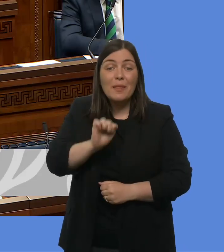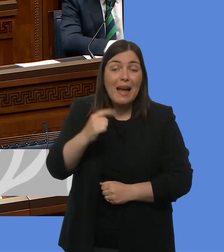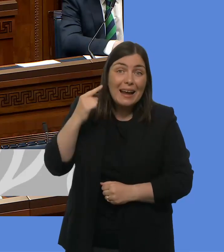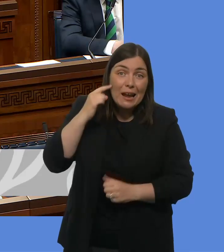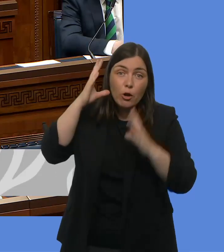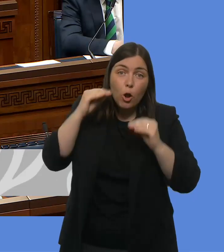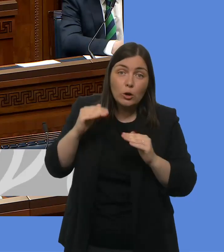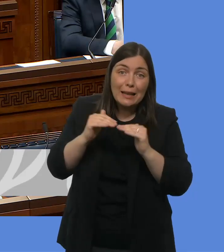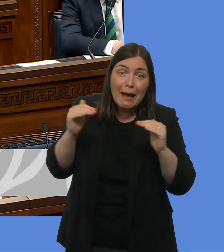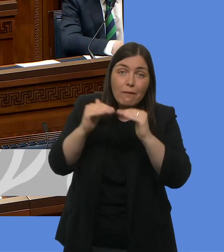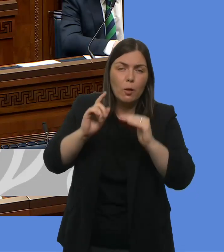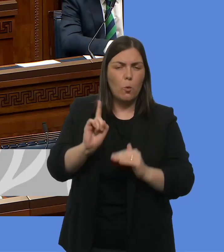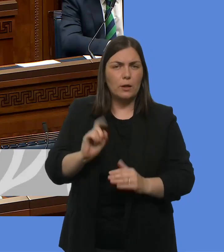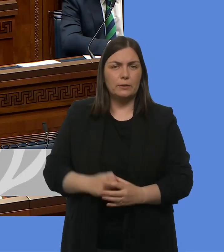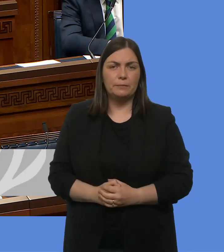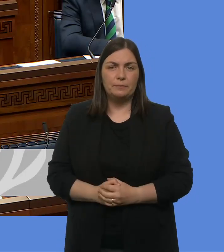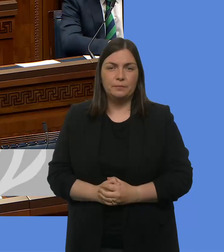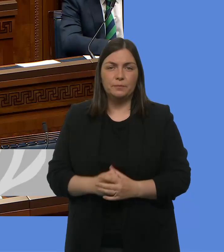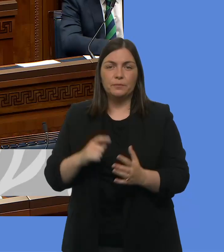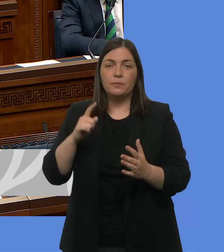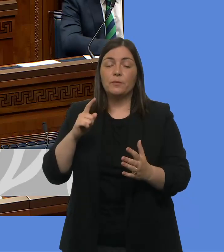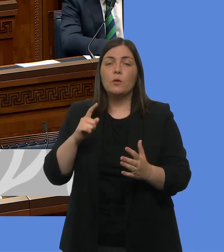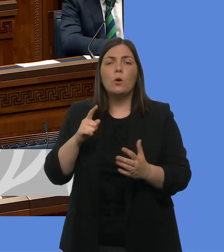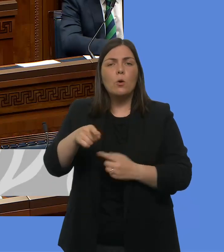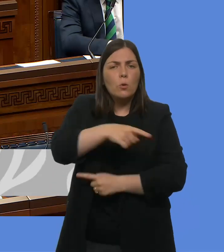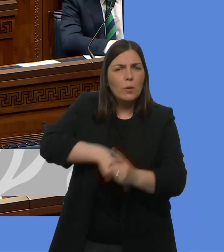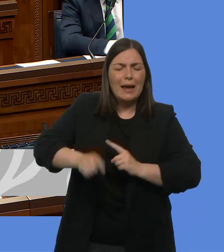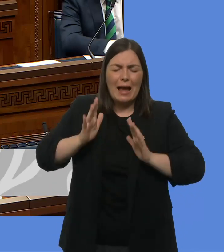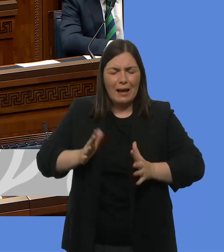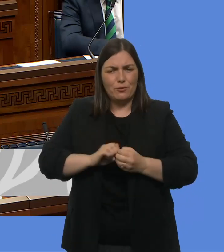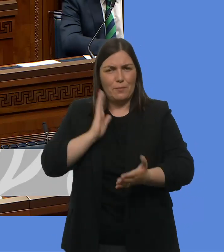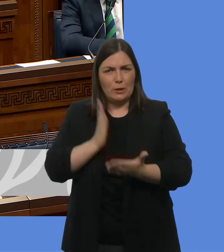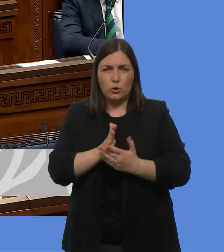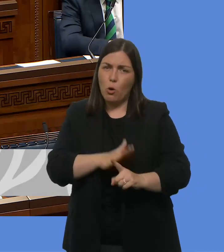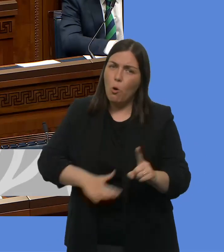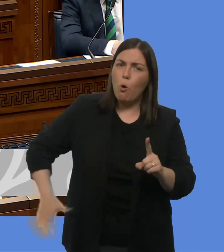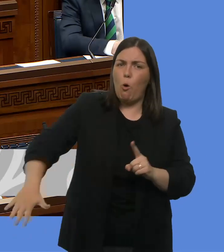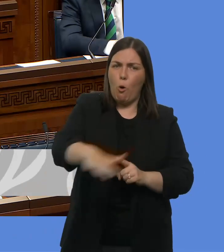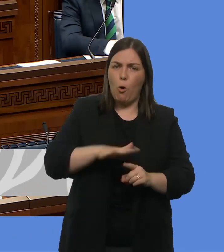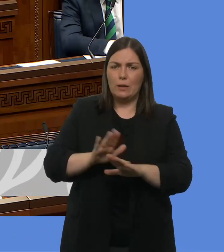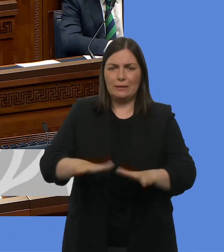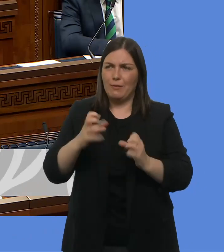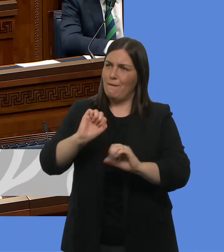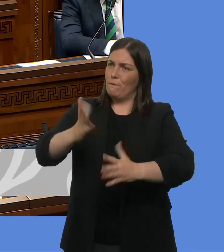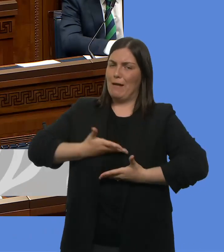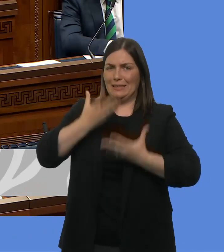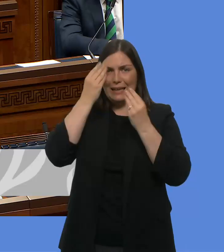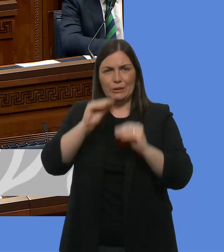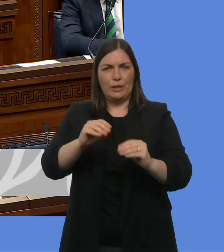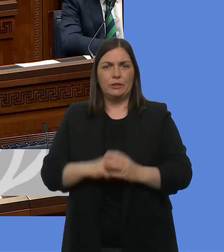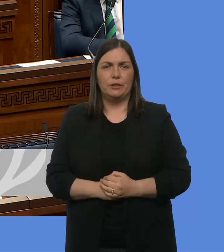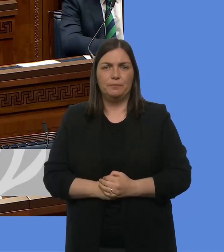right of every child to an education that maximises their potential. Articles 28 and 29 of the